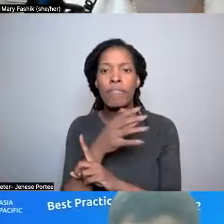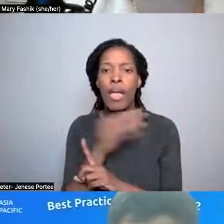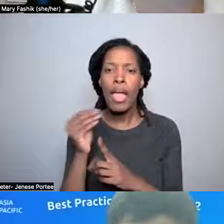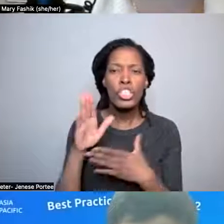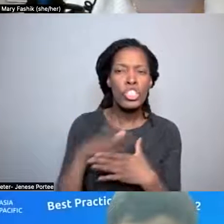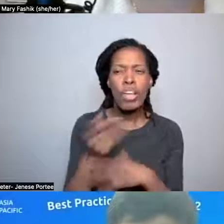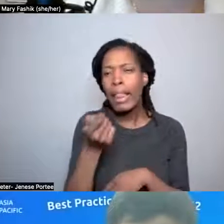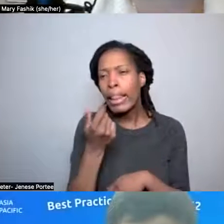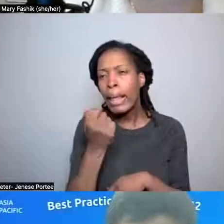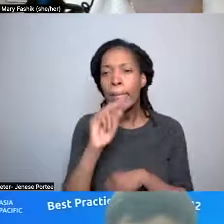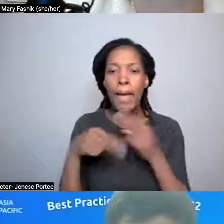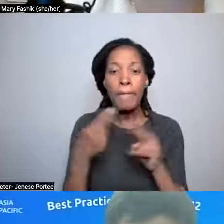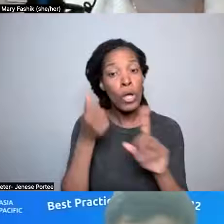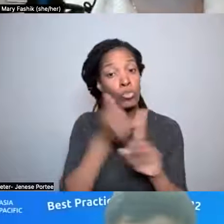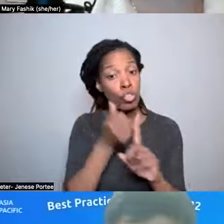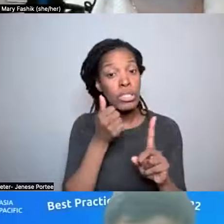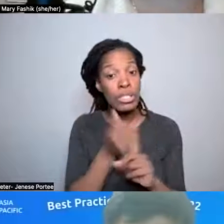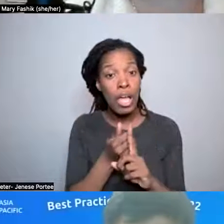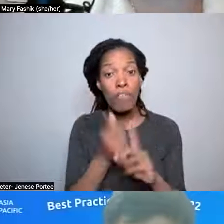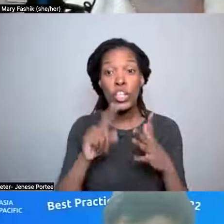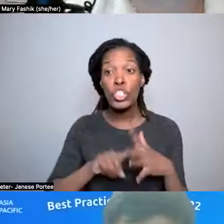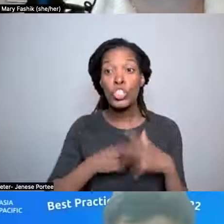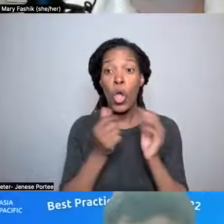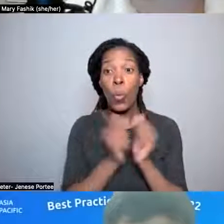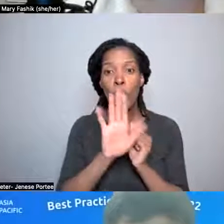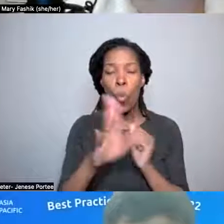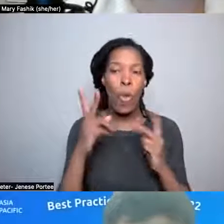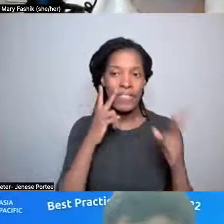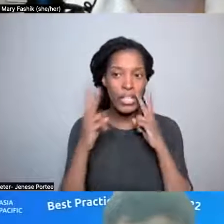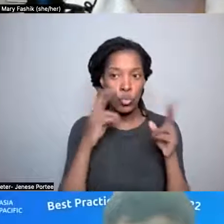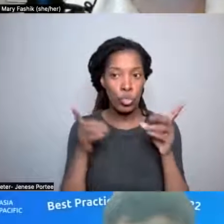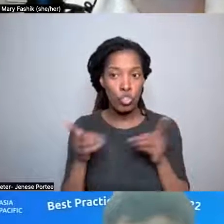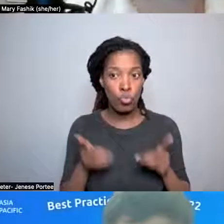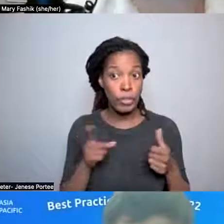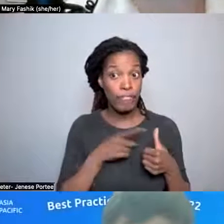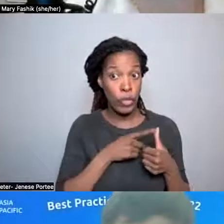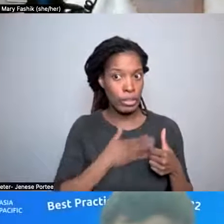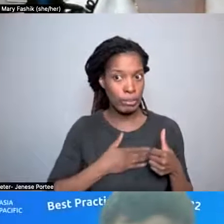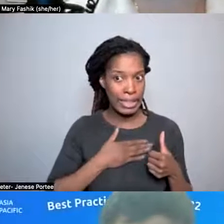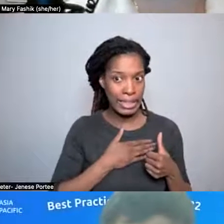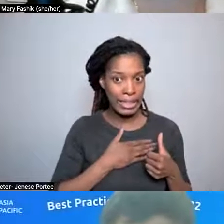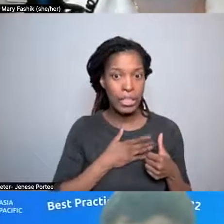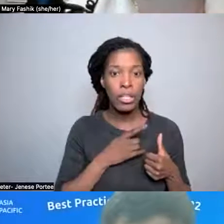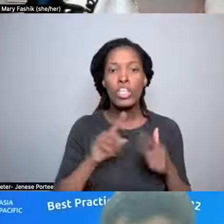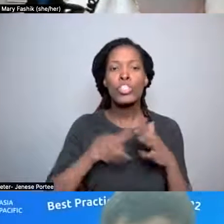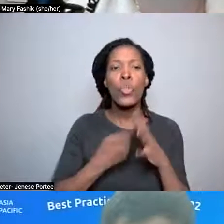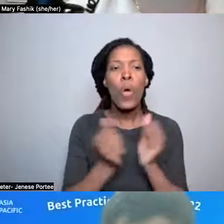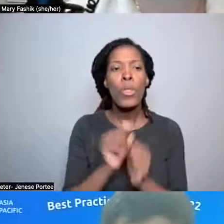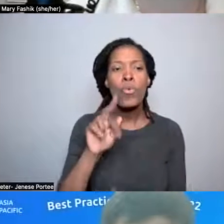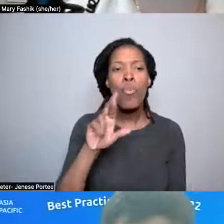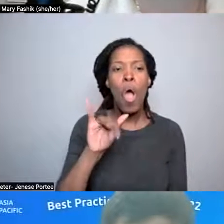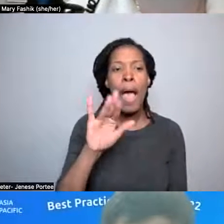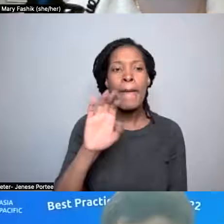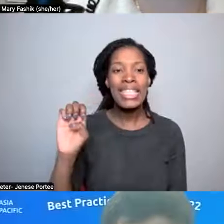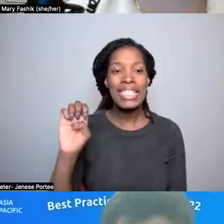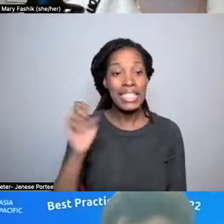bit about themselves, starting with their visual descriptions. I'll start with Robbie.